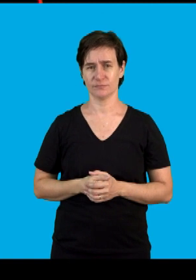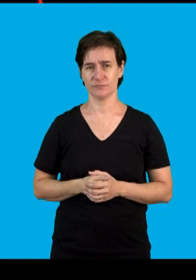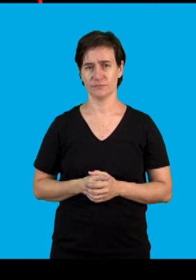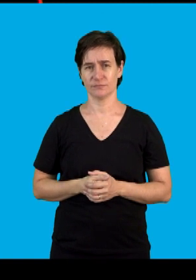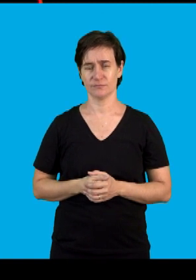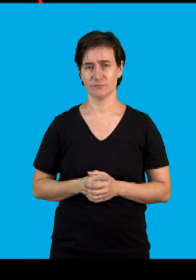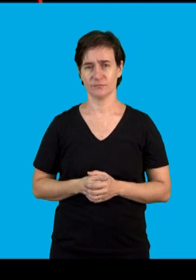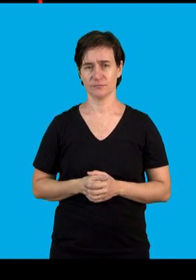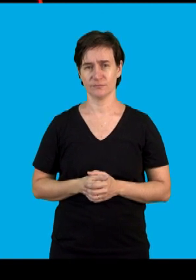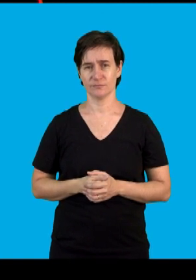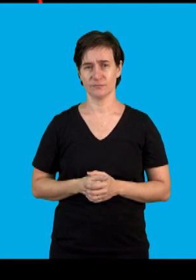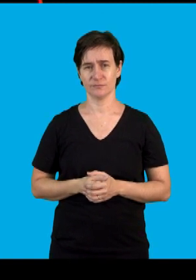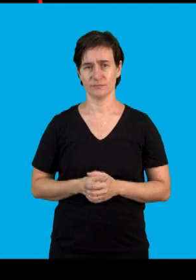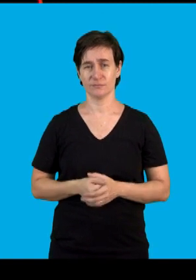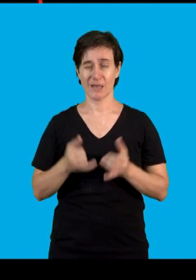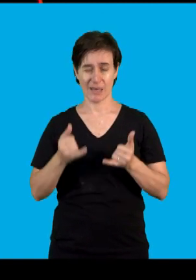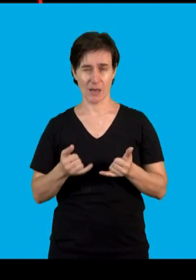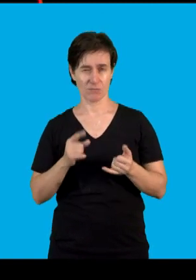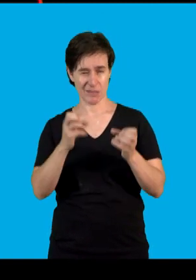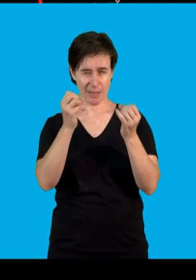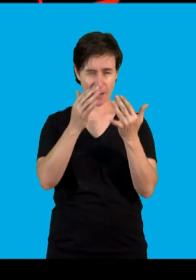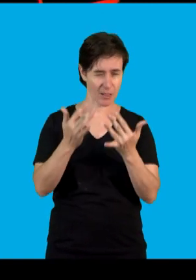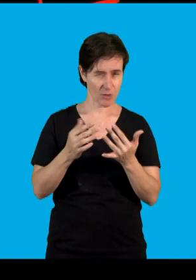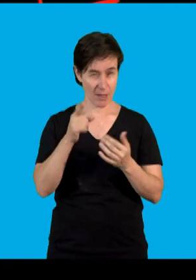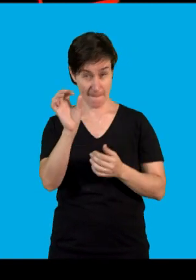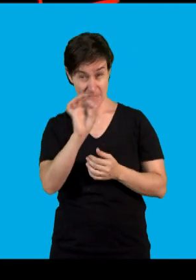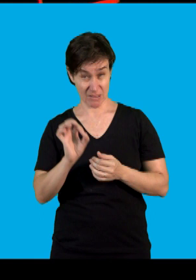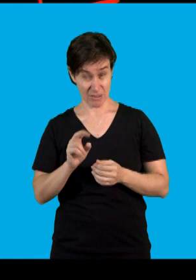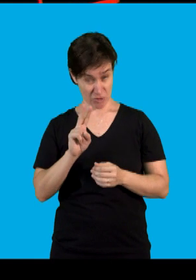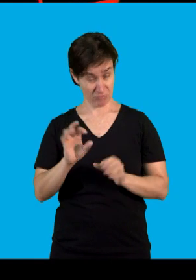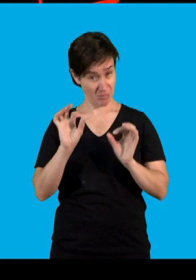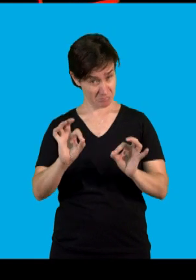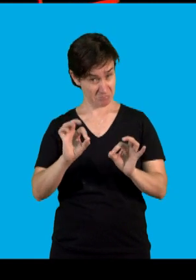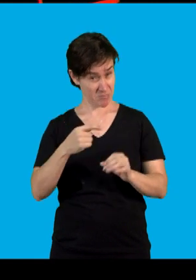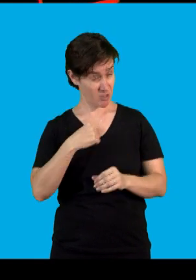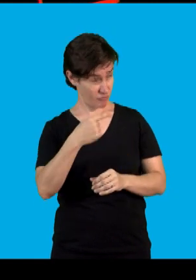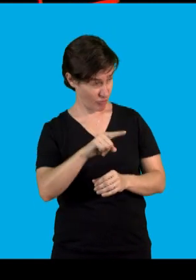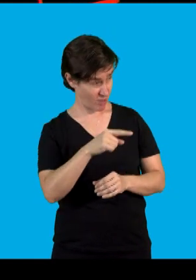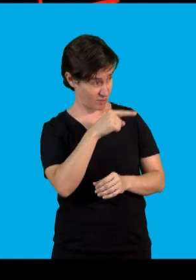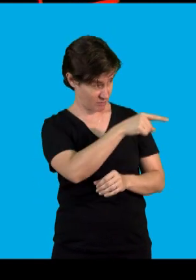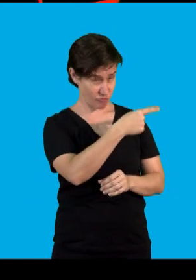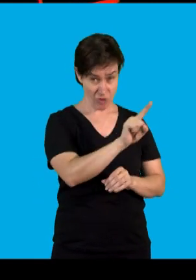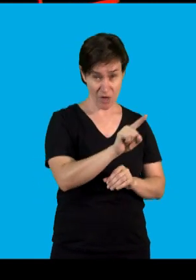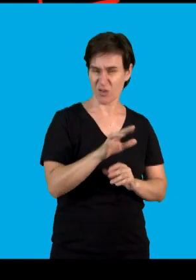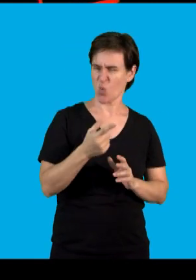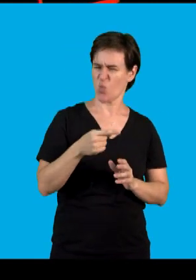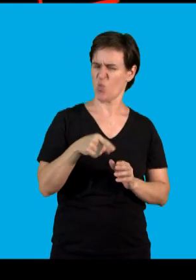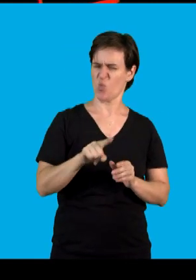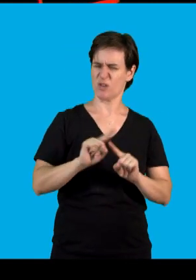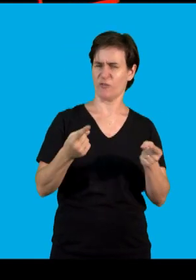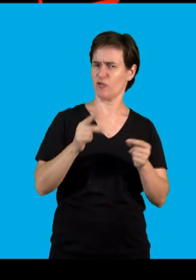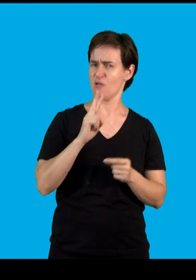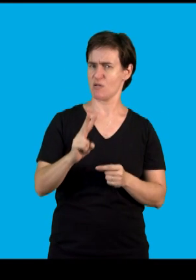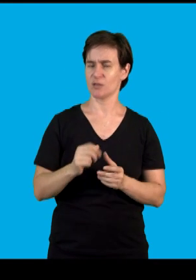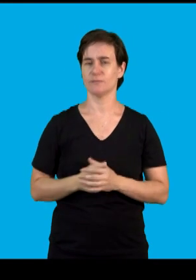45.88%. So now you are going to calculate the percentage and see whether your answer and their answer is